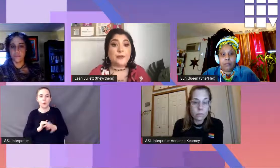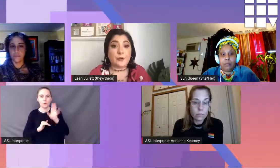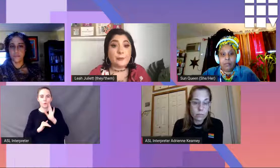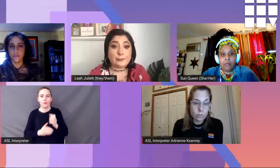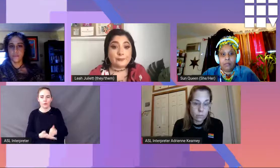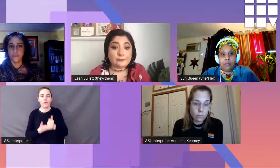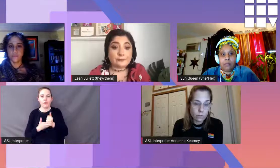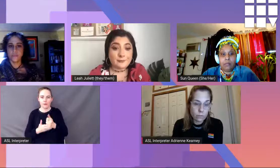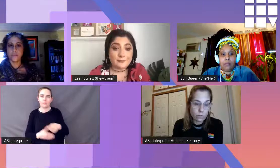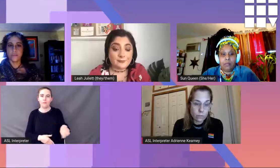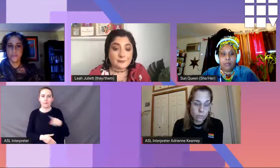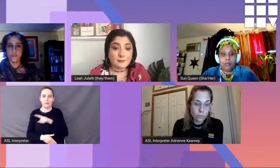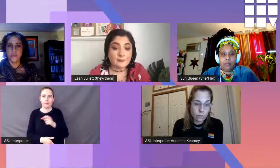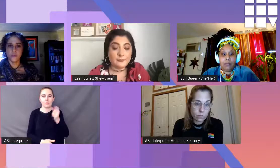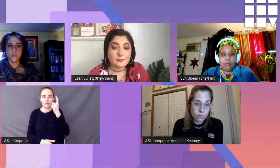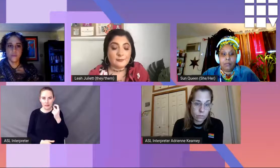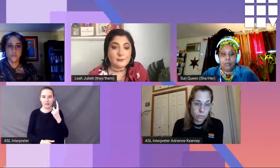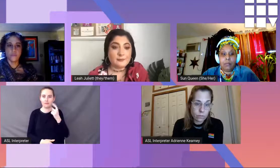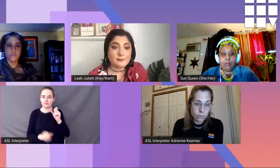yourself through.